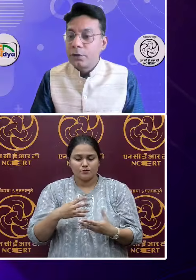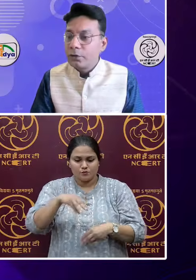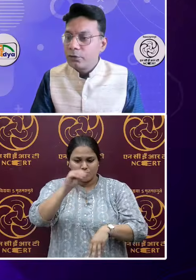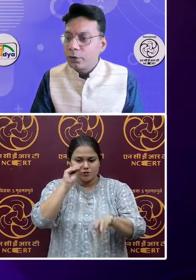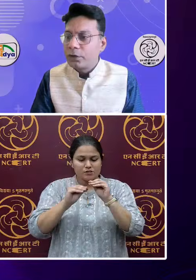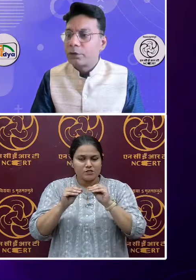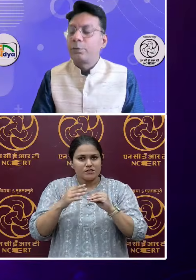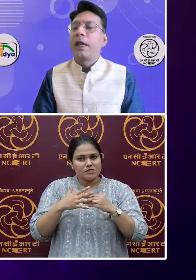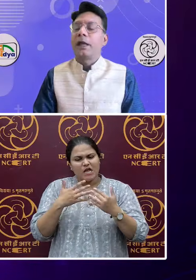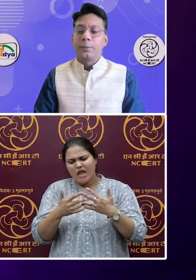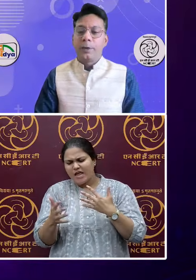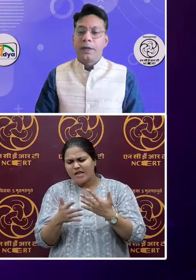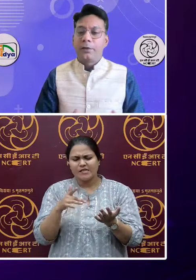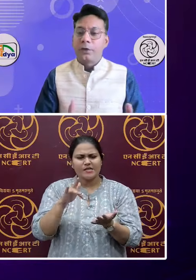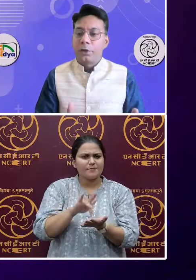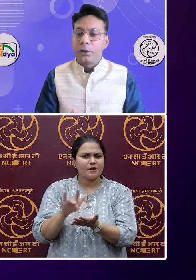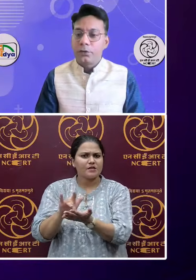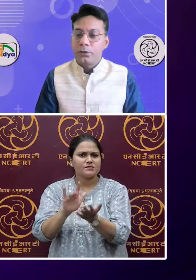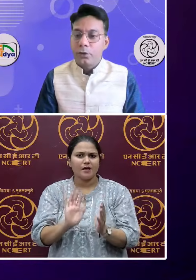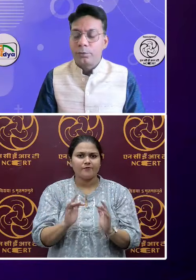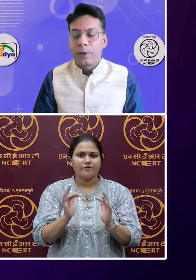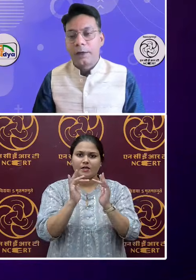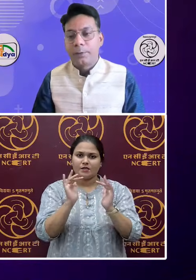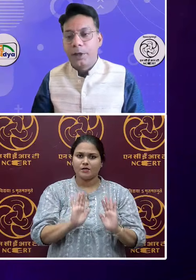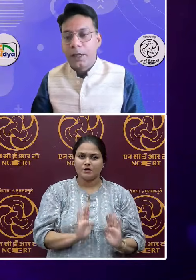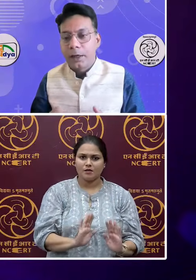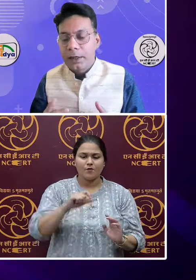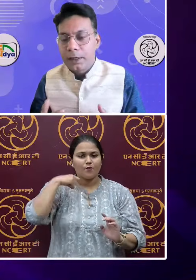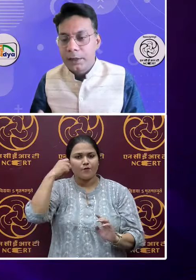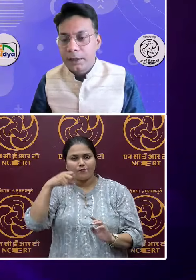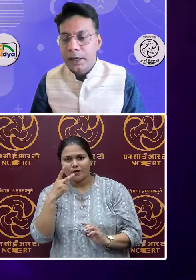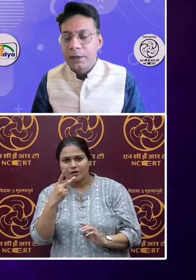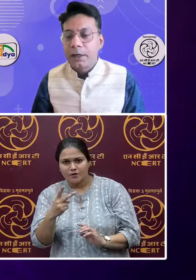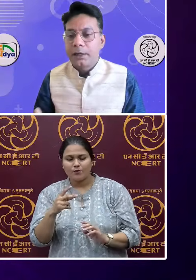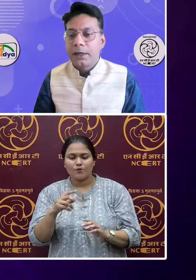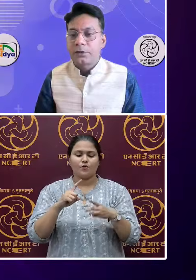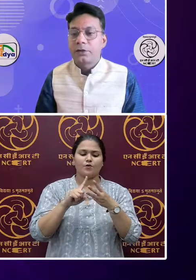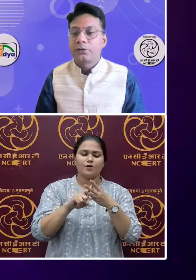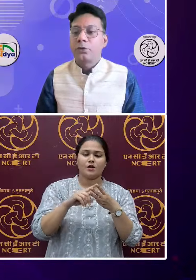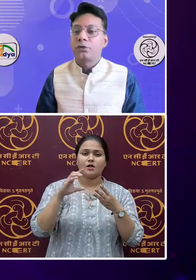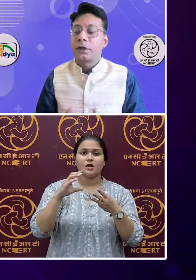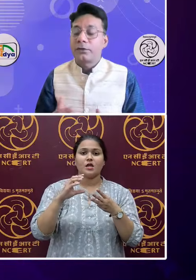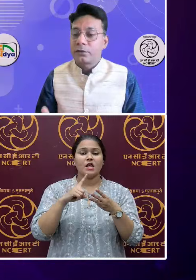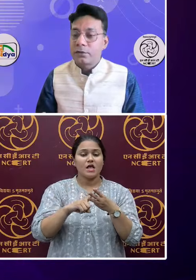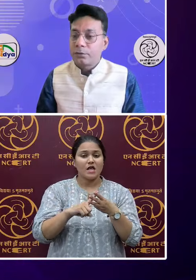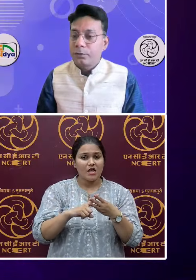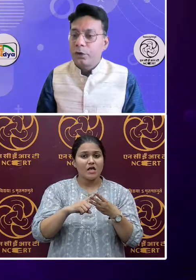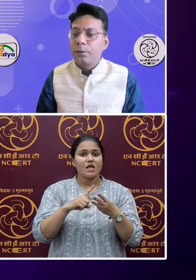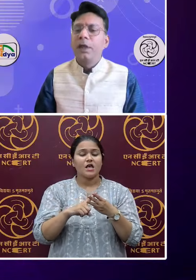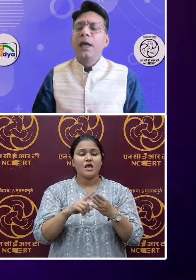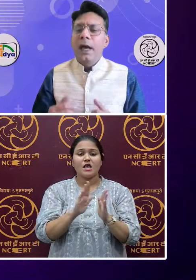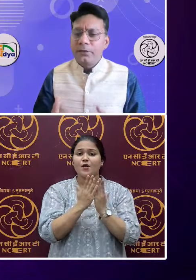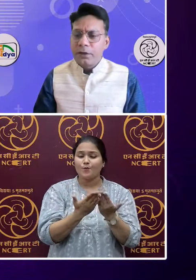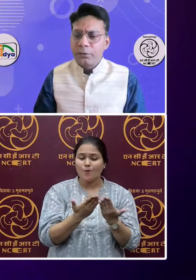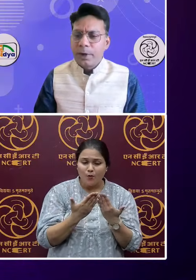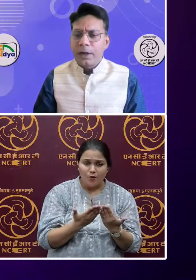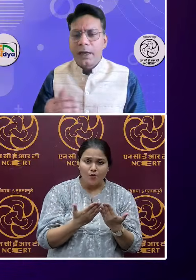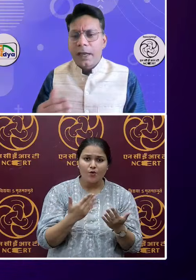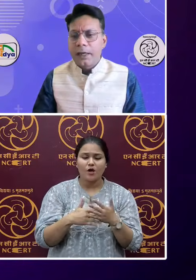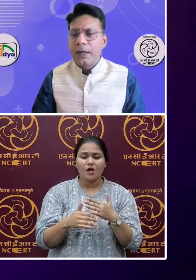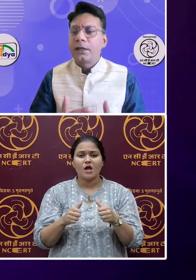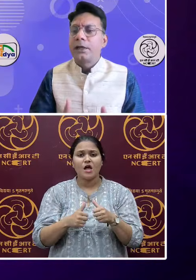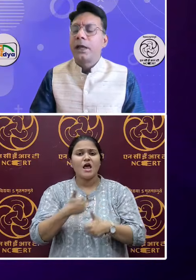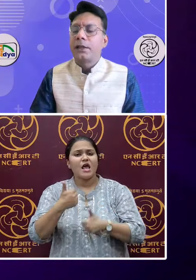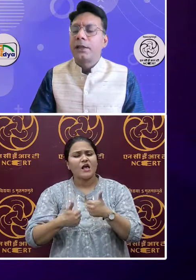e-learning resources, may it be a video resource, may it be a e-content, e-text resource, a discussion forum, assessment,